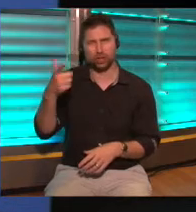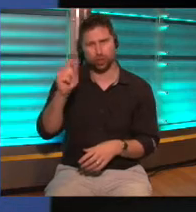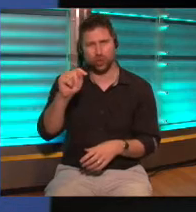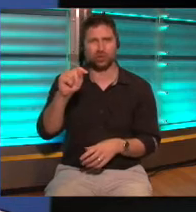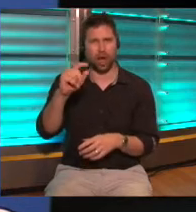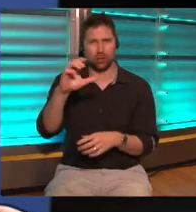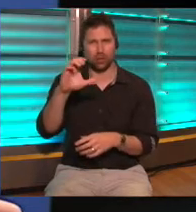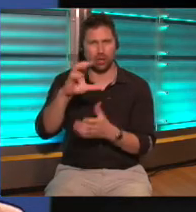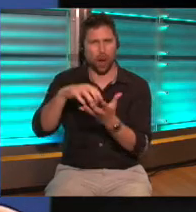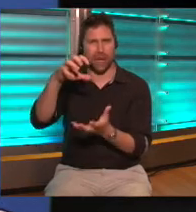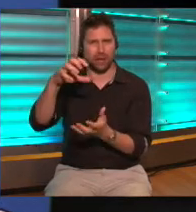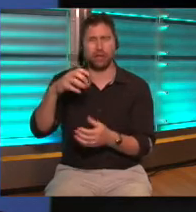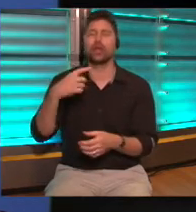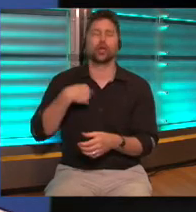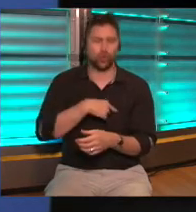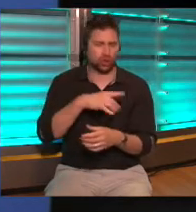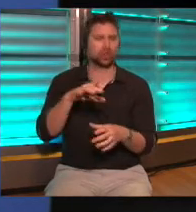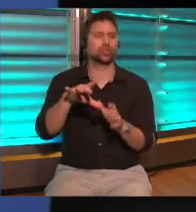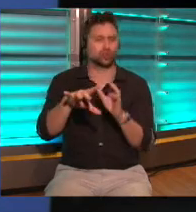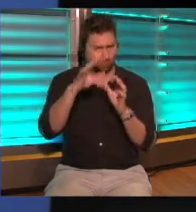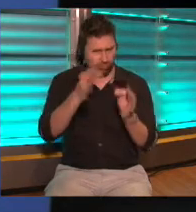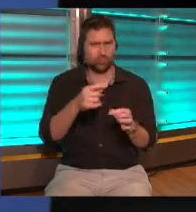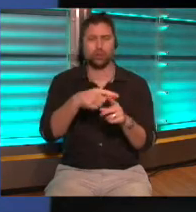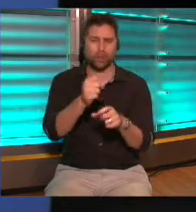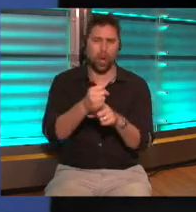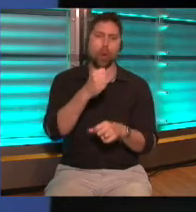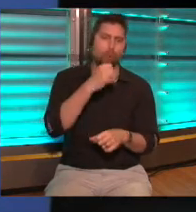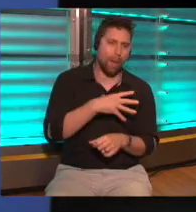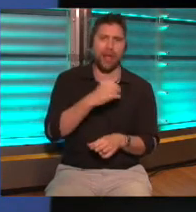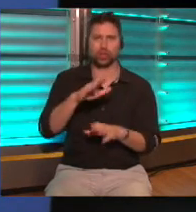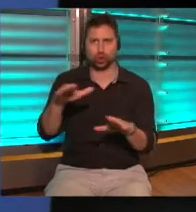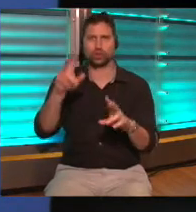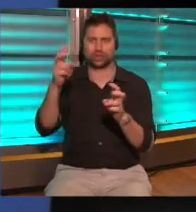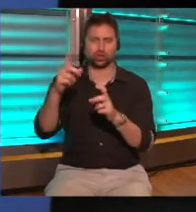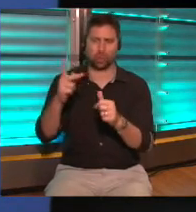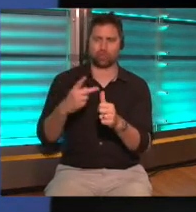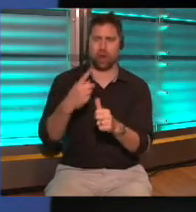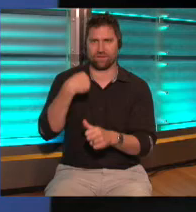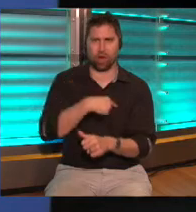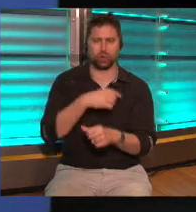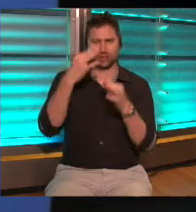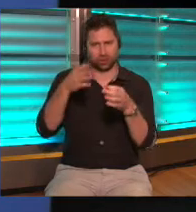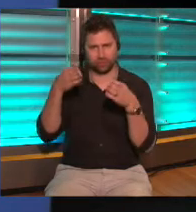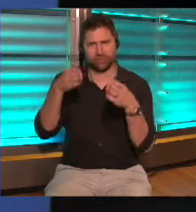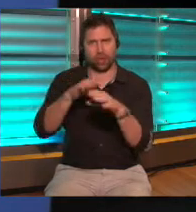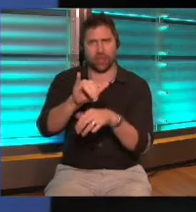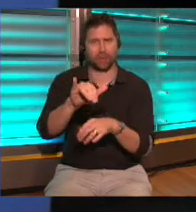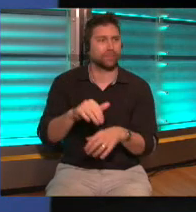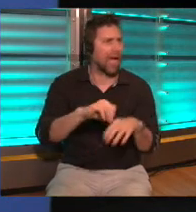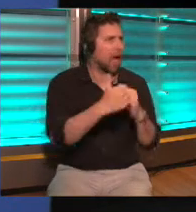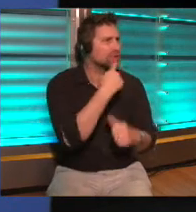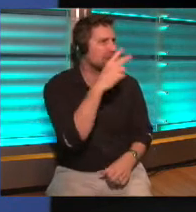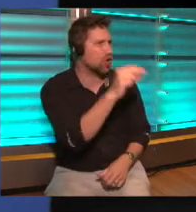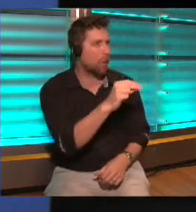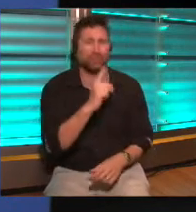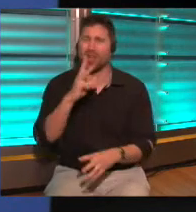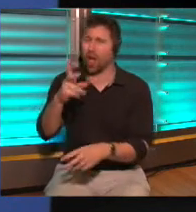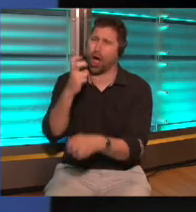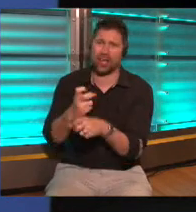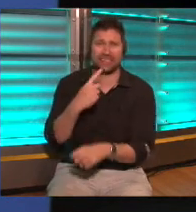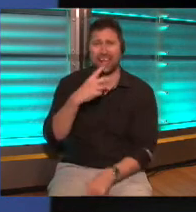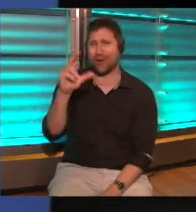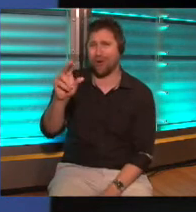And so we choose to make women's and children's issues a priority for us. So we try to work with those causes. And then how do you say no? It's hard saying no. And